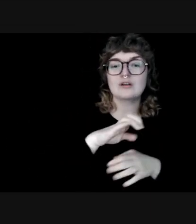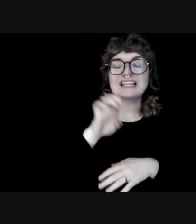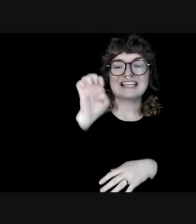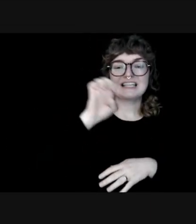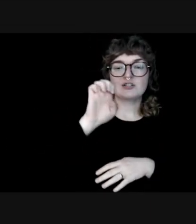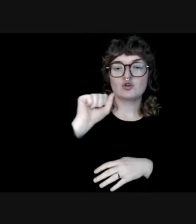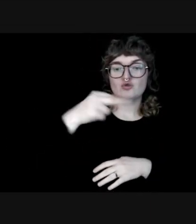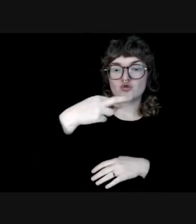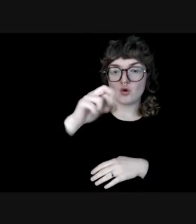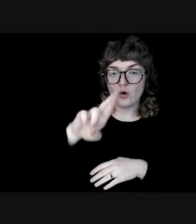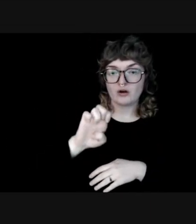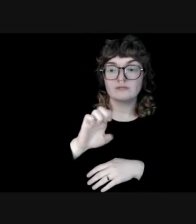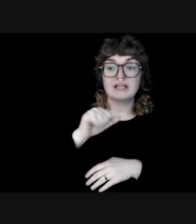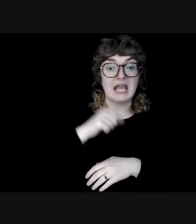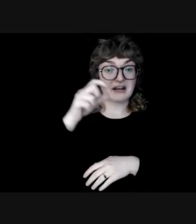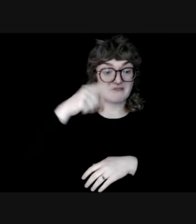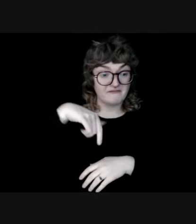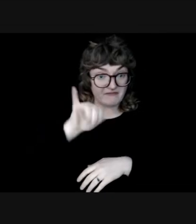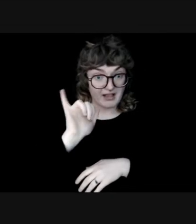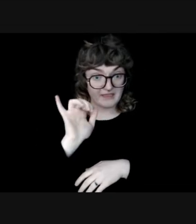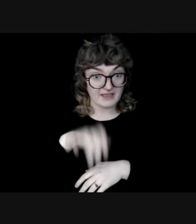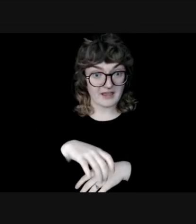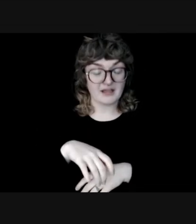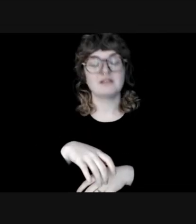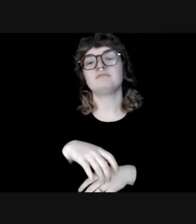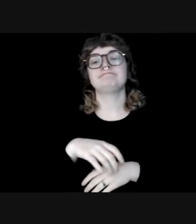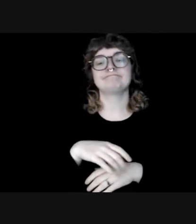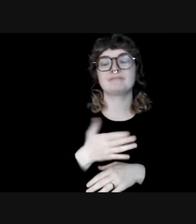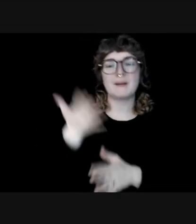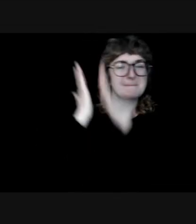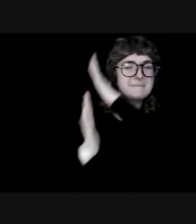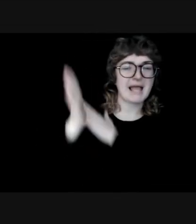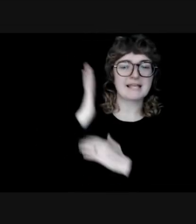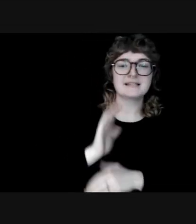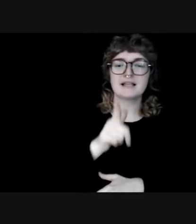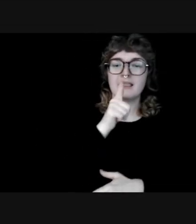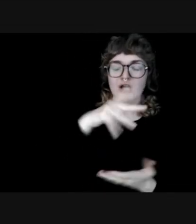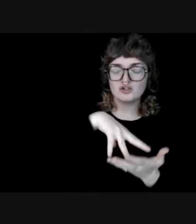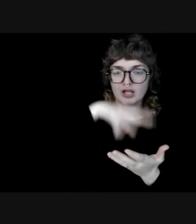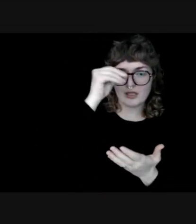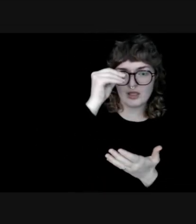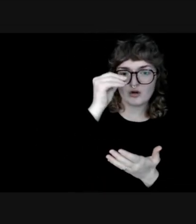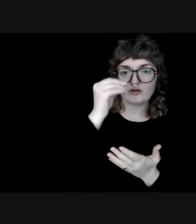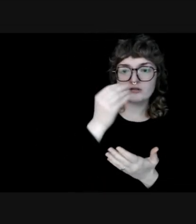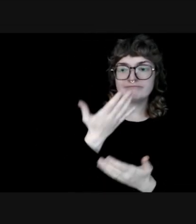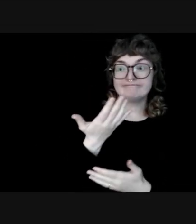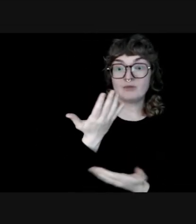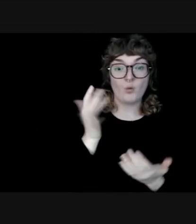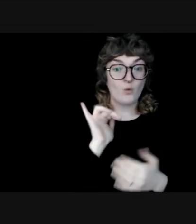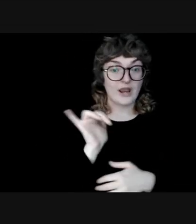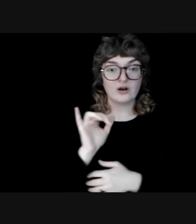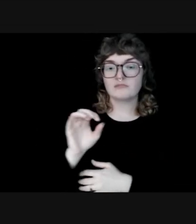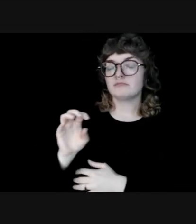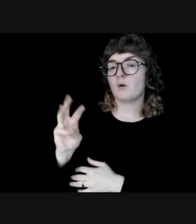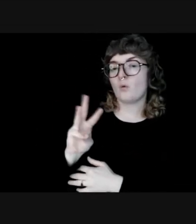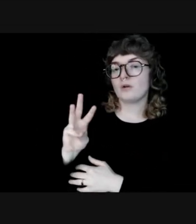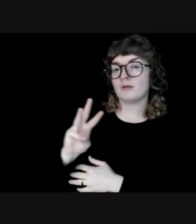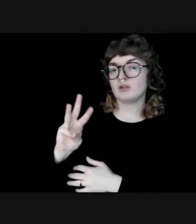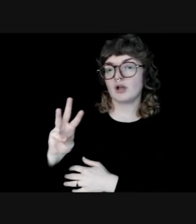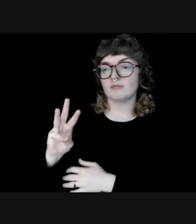programs, including videos of past Lunch and Learns, on our website. And you can, of course, find many more programs from the Pratt Library